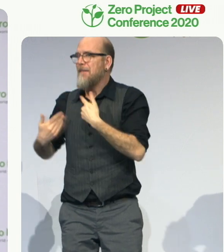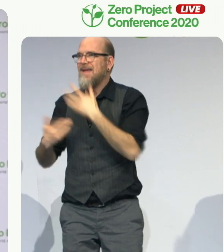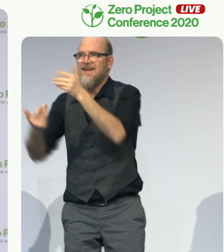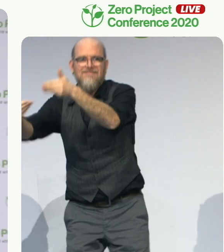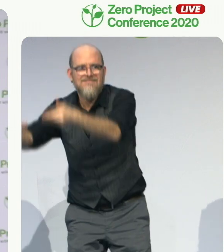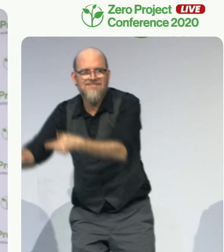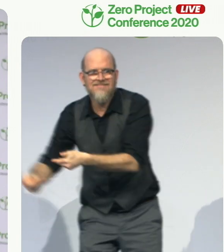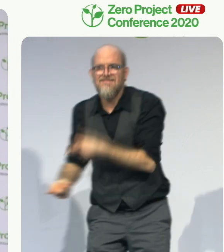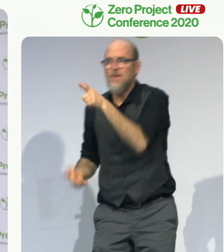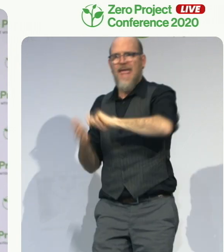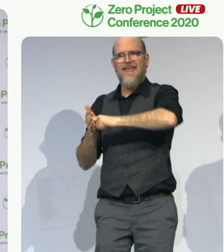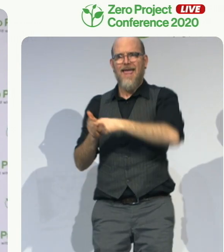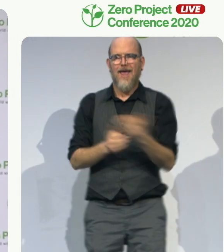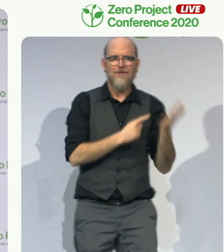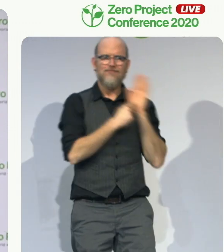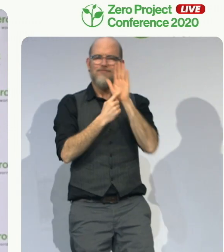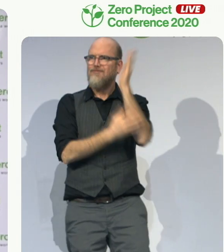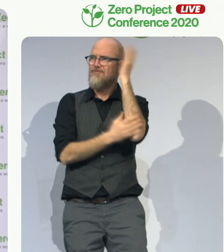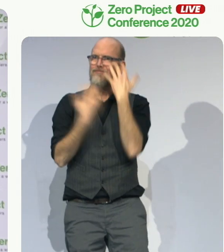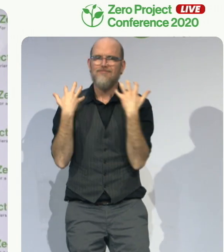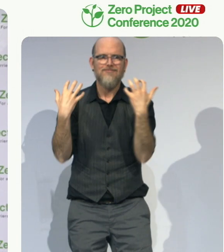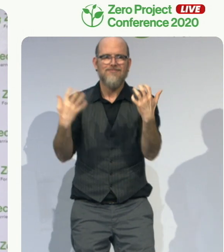please welcome to the stage, both.